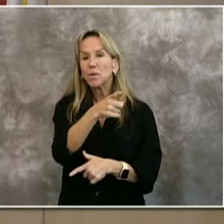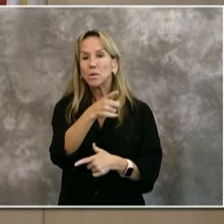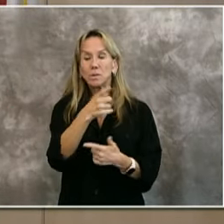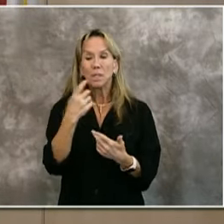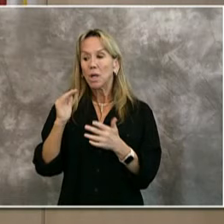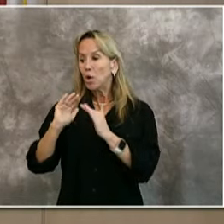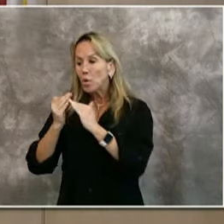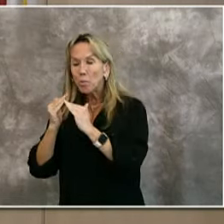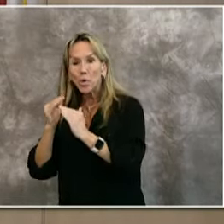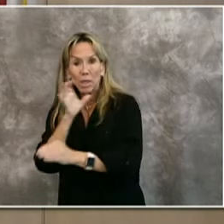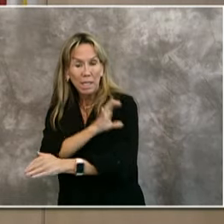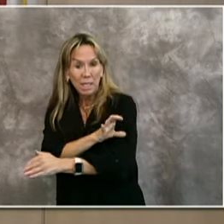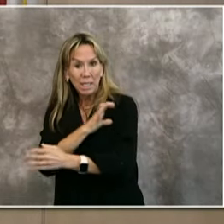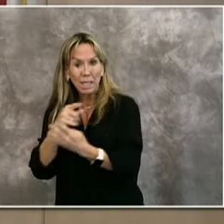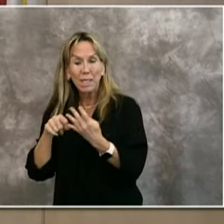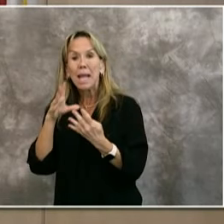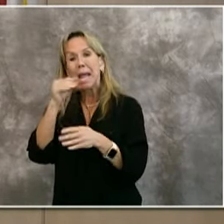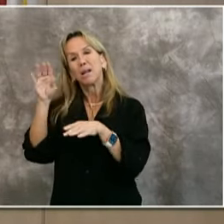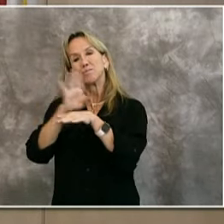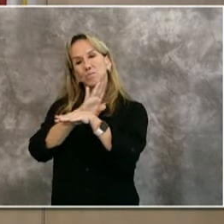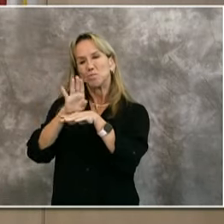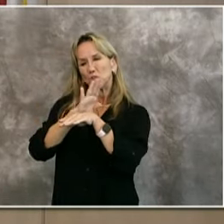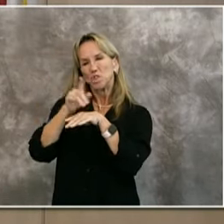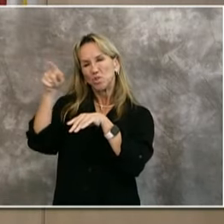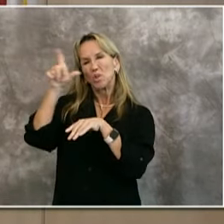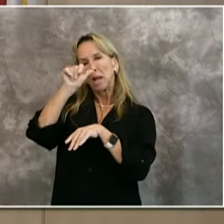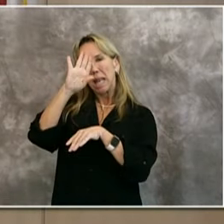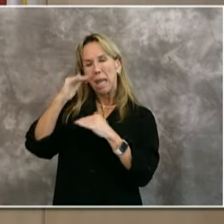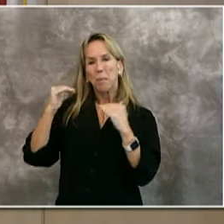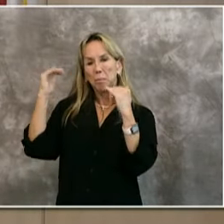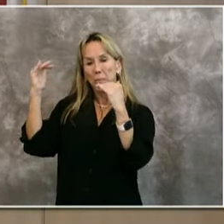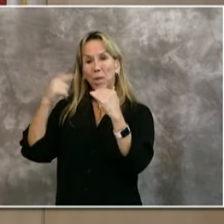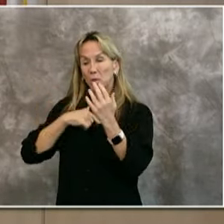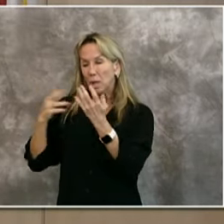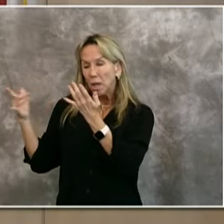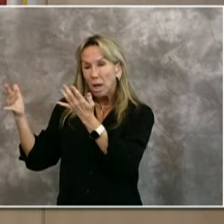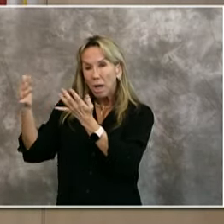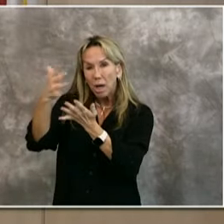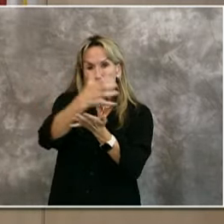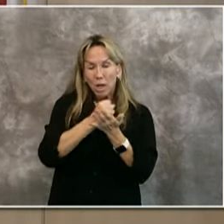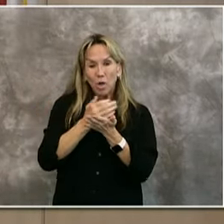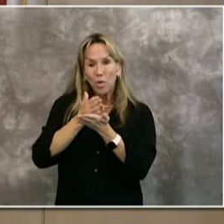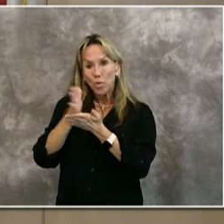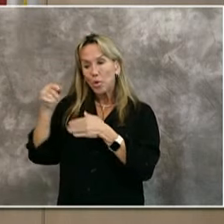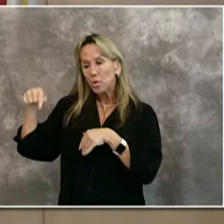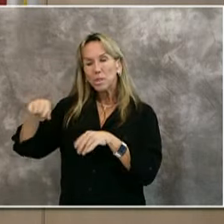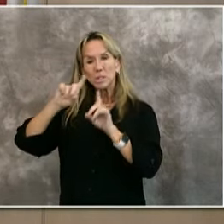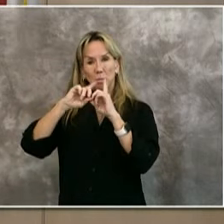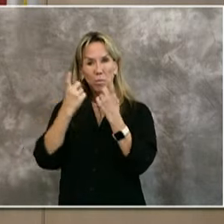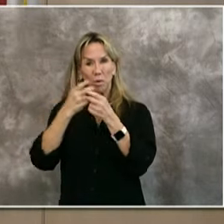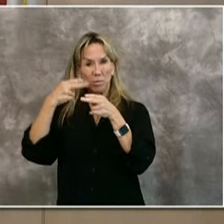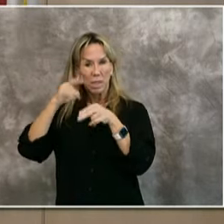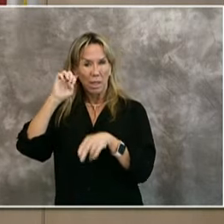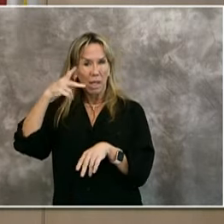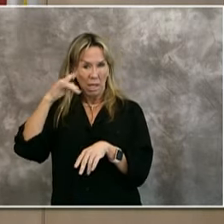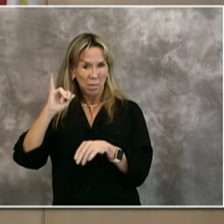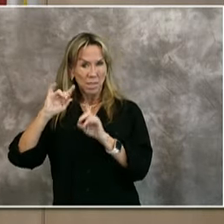our community clinics, and our commercial lab. And so we gather all that data through our EPI department, and that's the results that we share